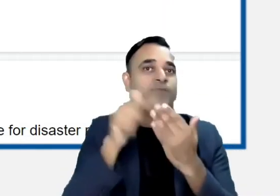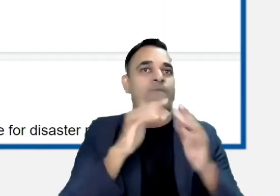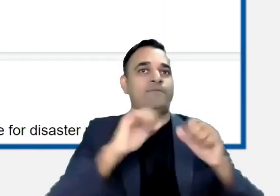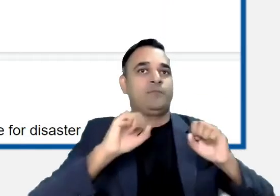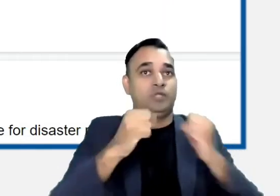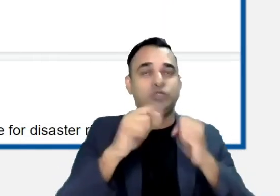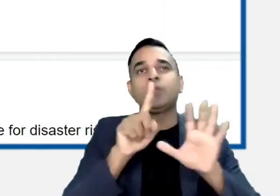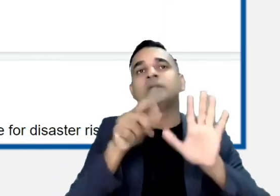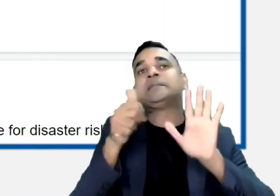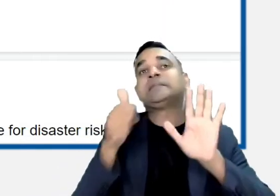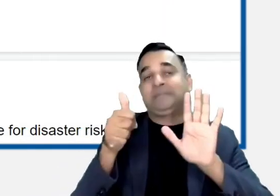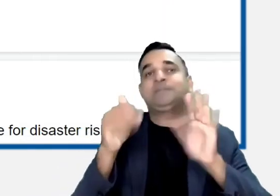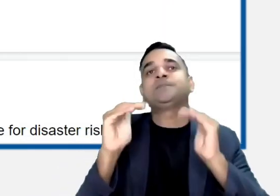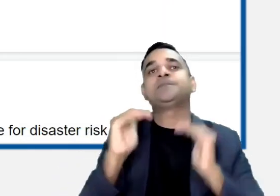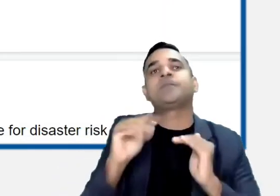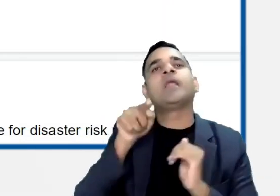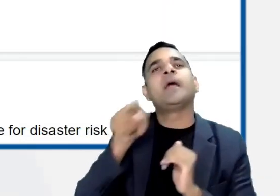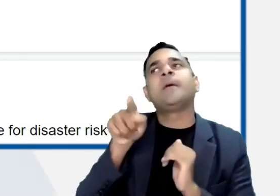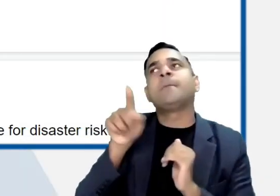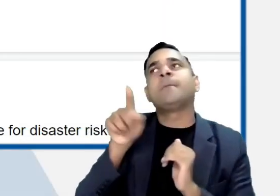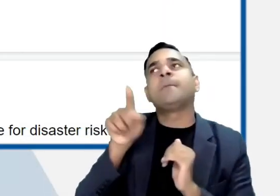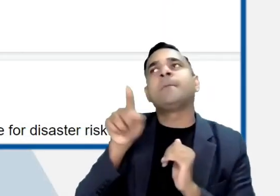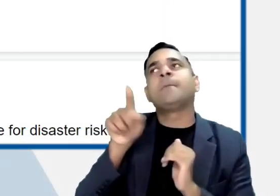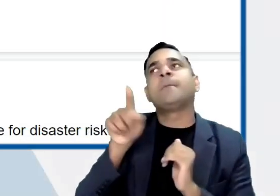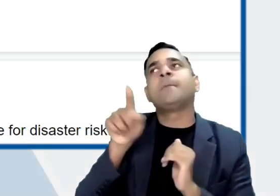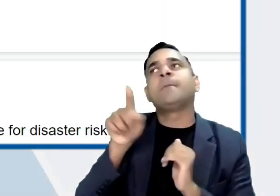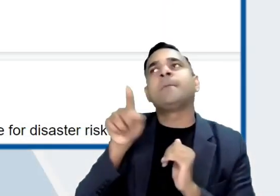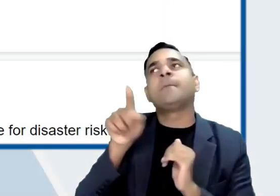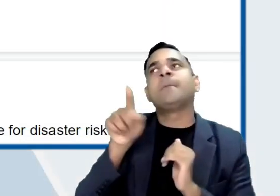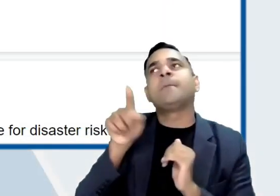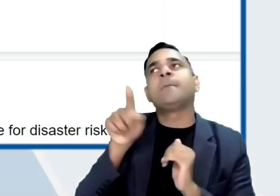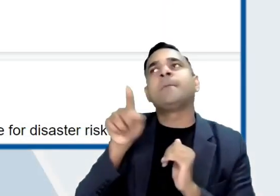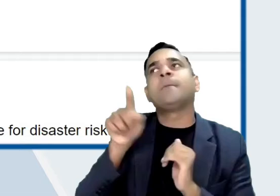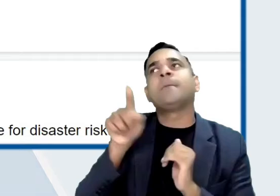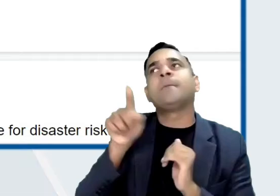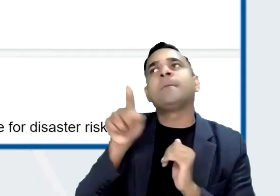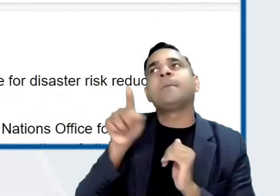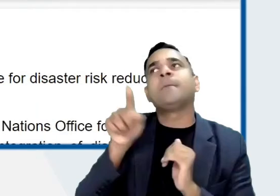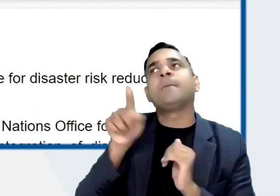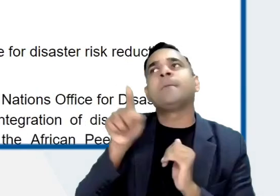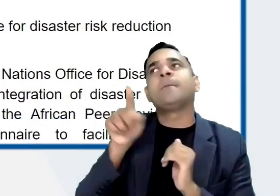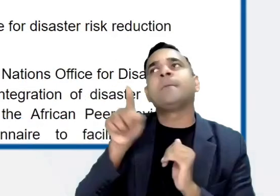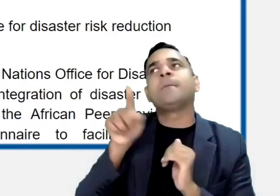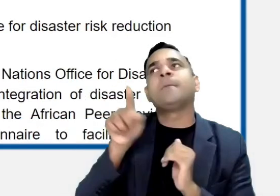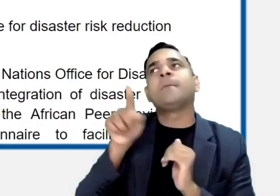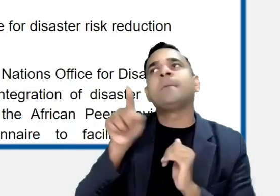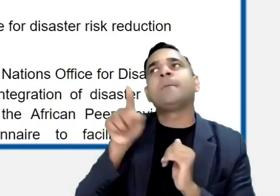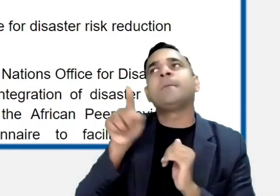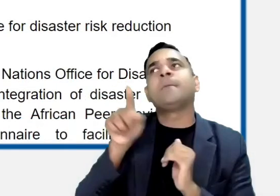hazards, the changing exposure and the multidimensional vulnerability of the populations.